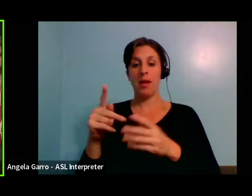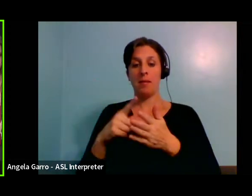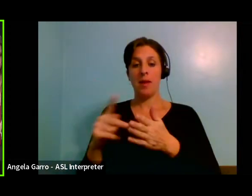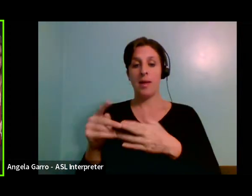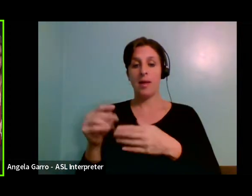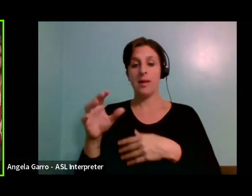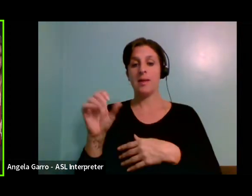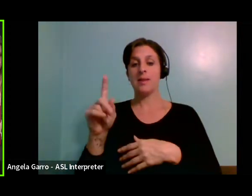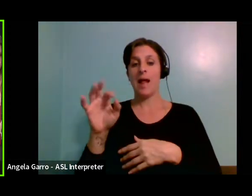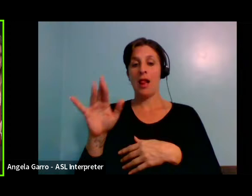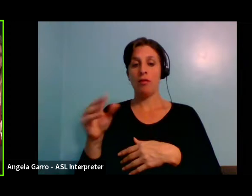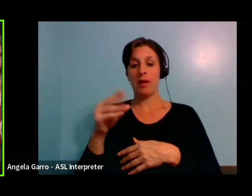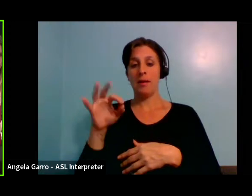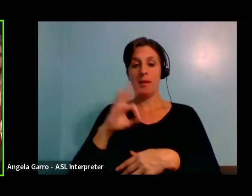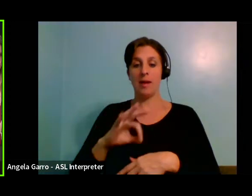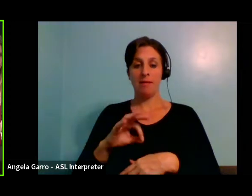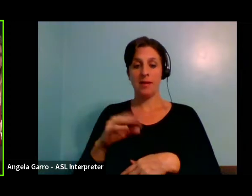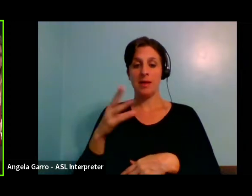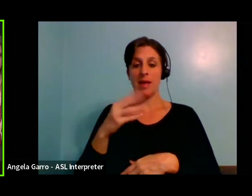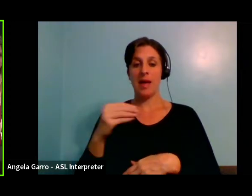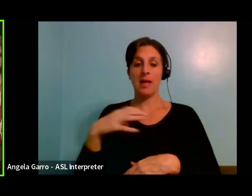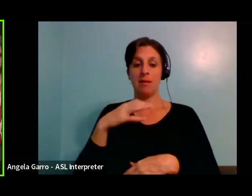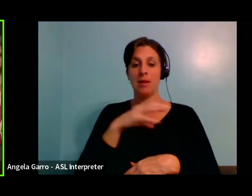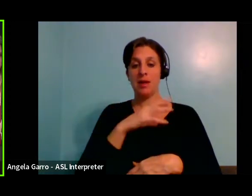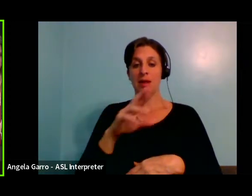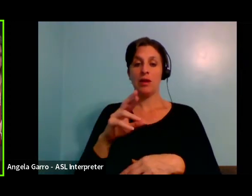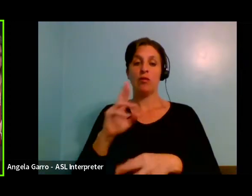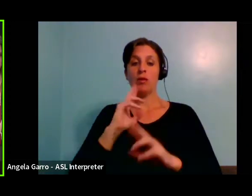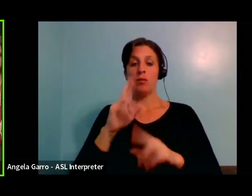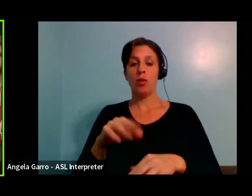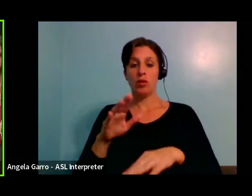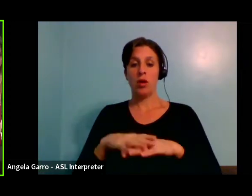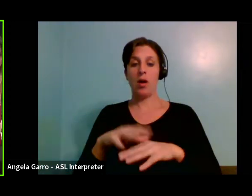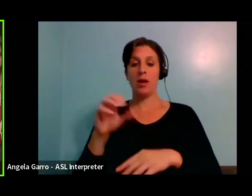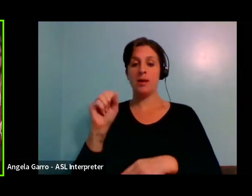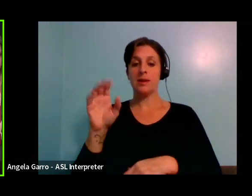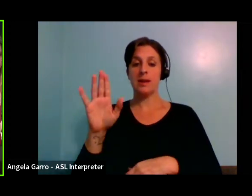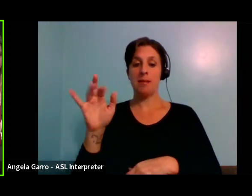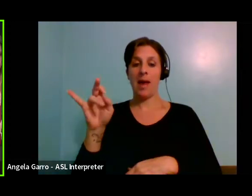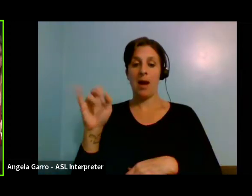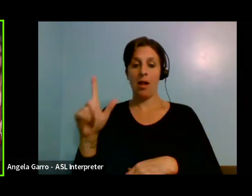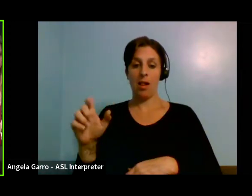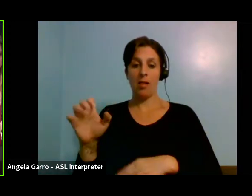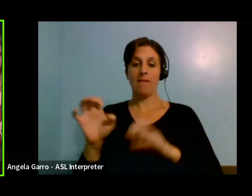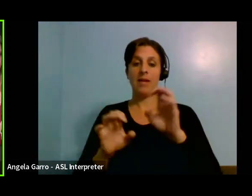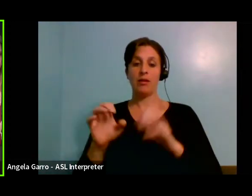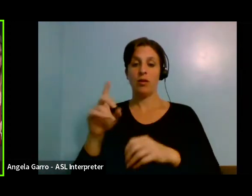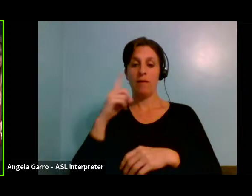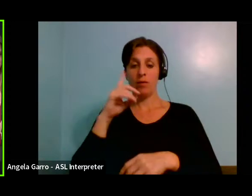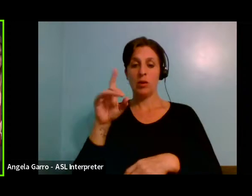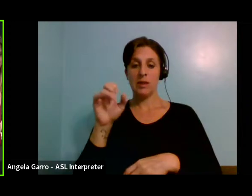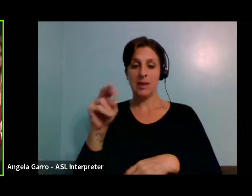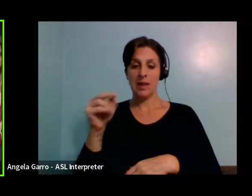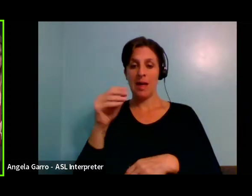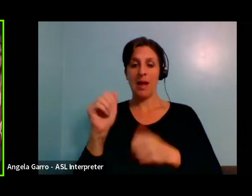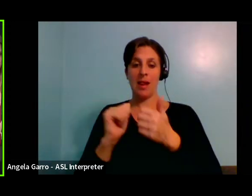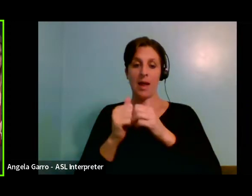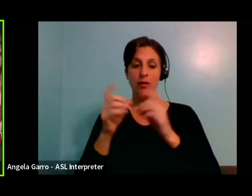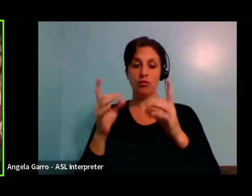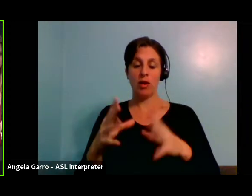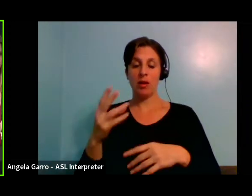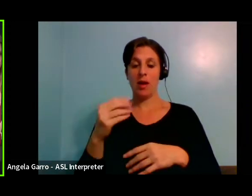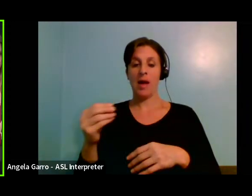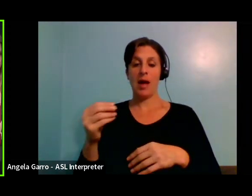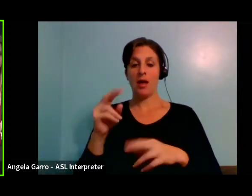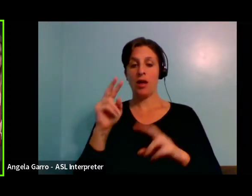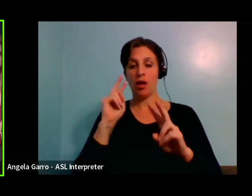and benefits, and then the committee reports on sabbaticals, the evaluations to deans and athletic directors, and then a look at the